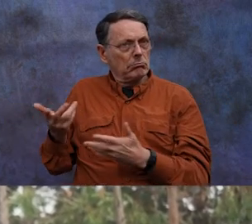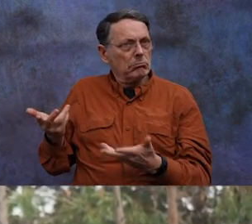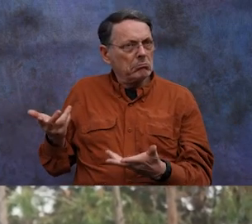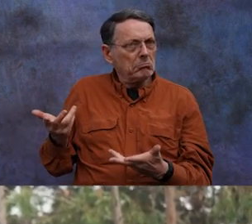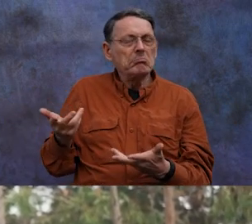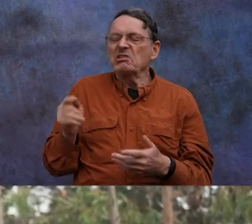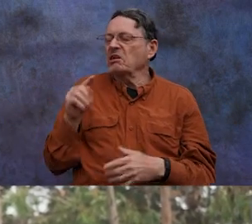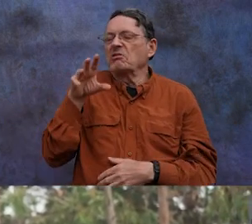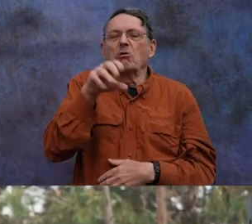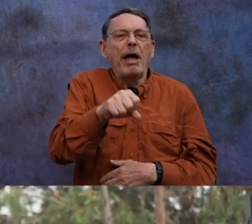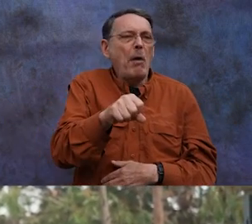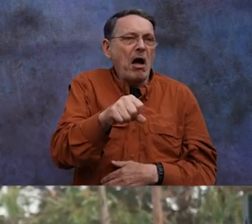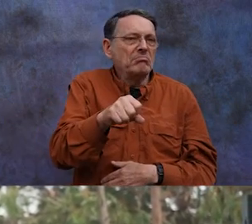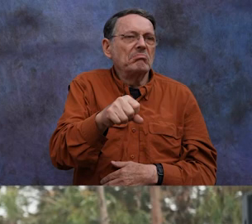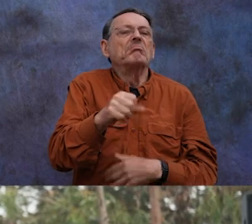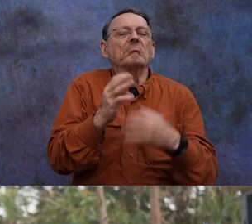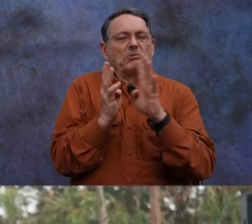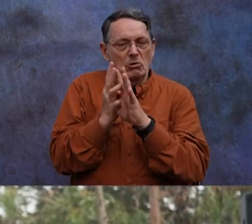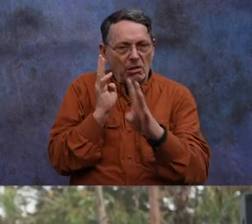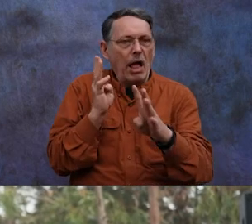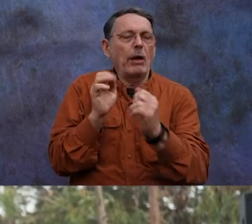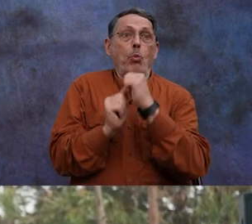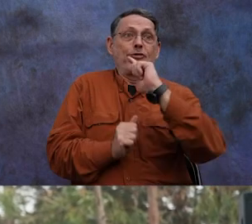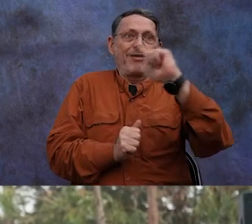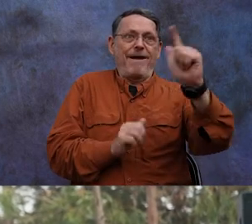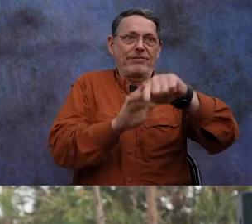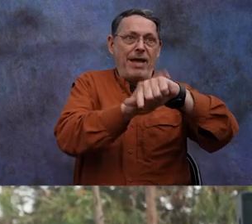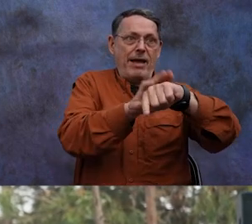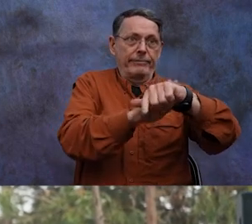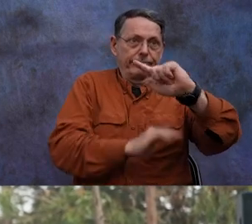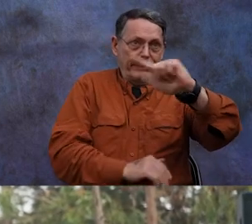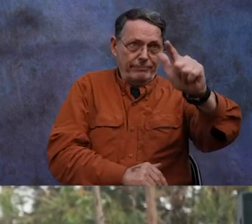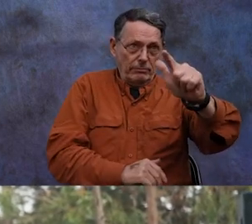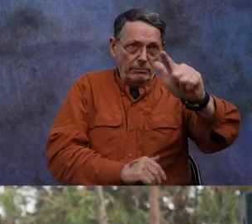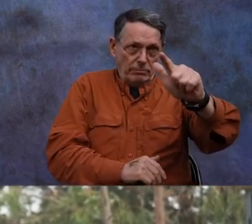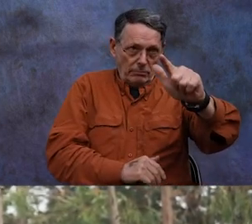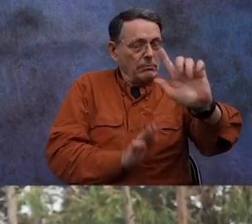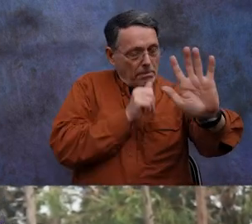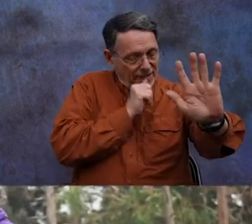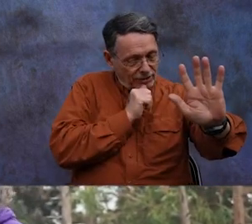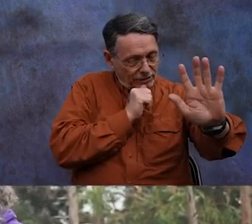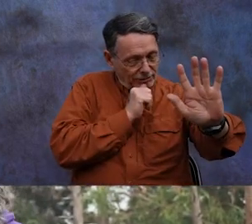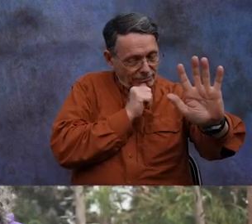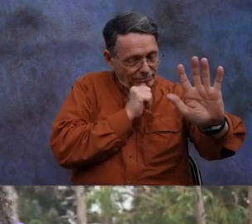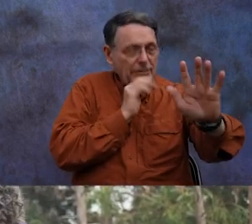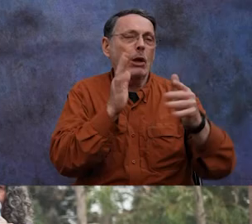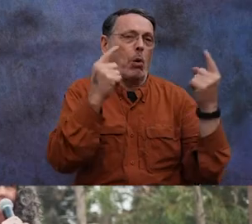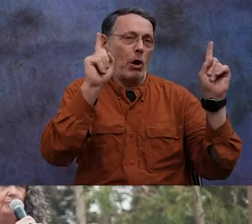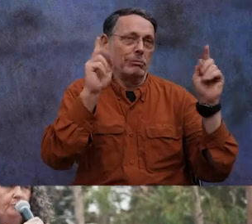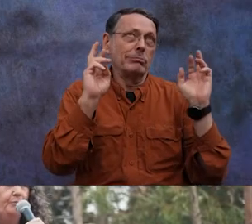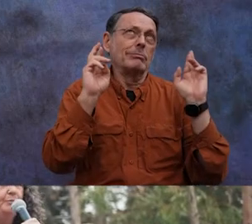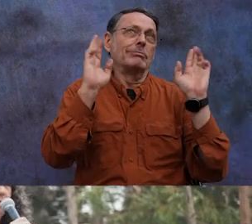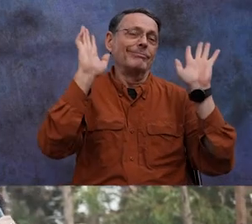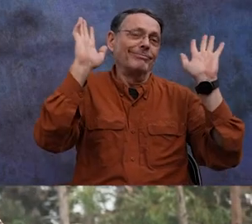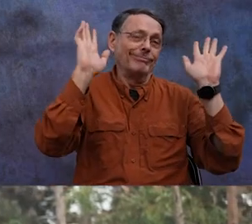long as you grab onto that line with your left hand and you have patience, it should work. It's